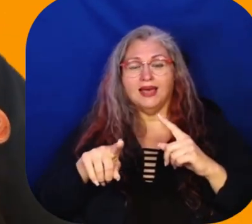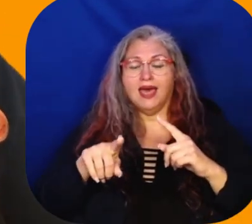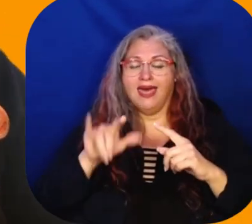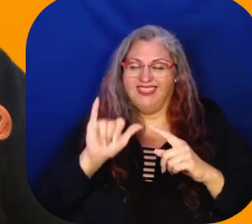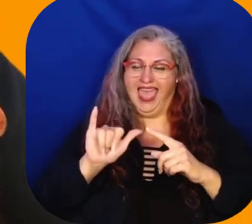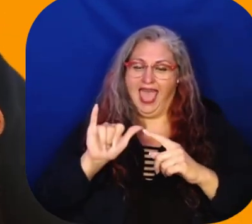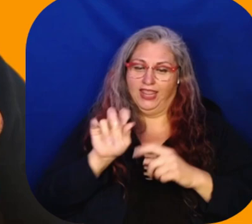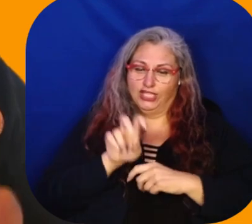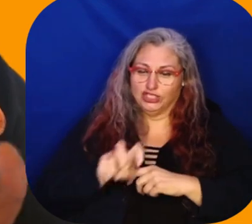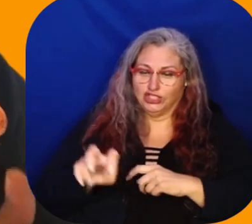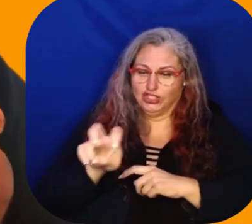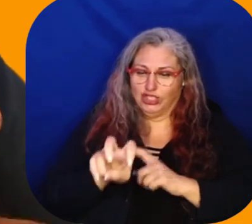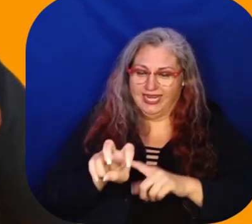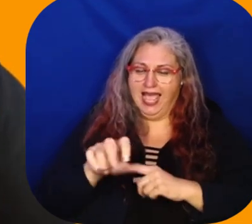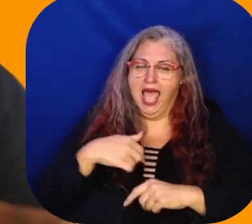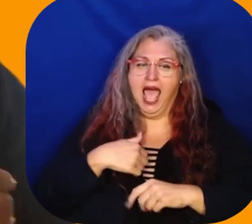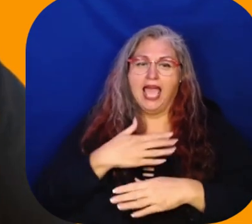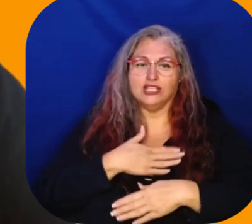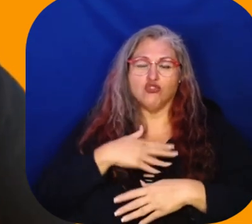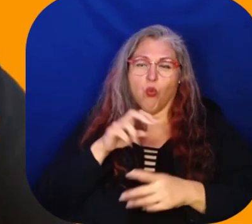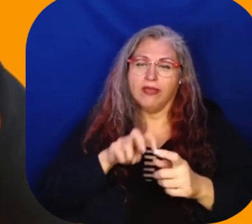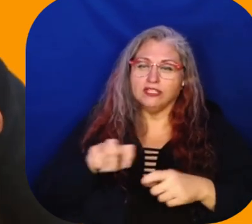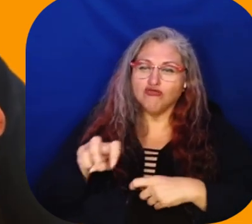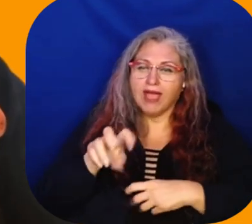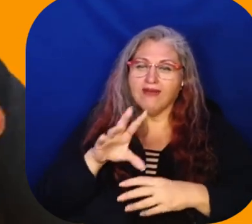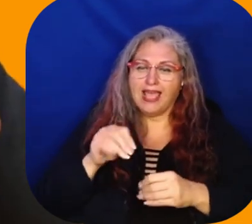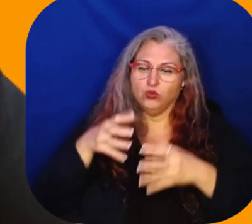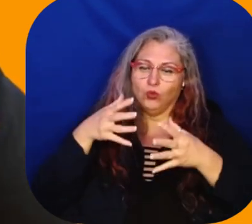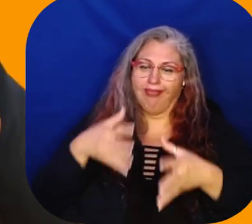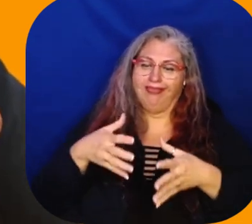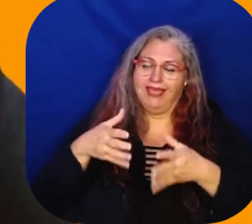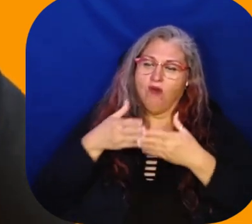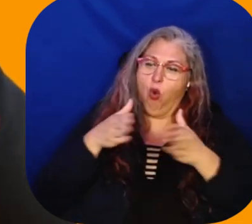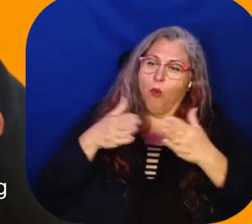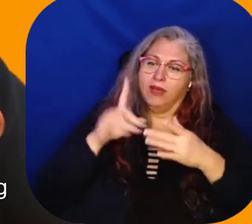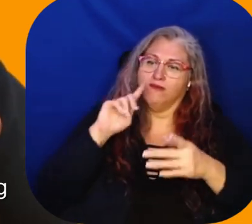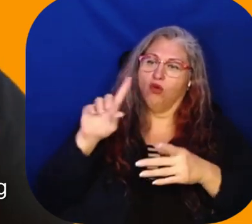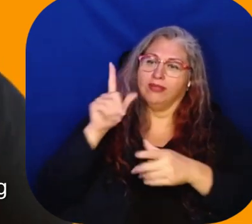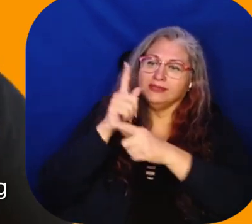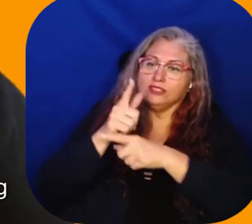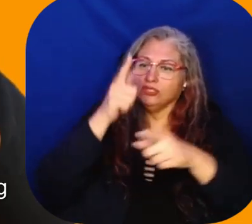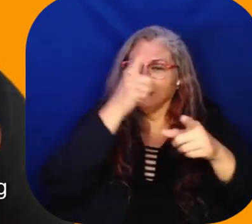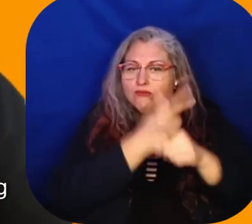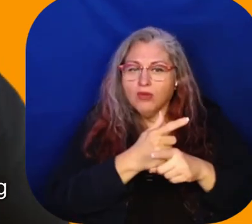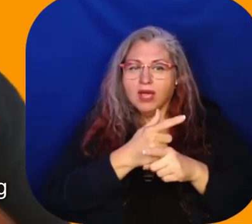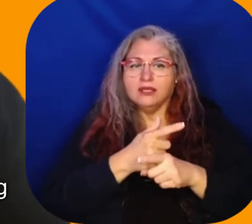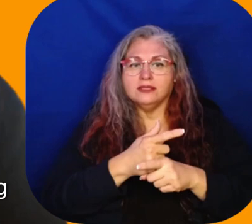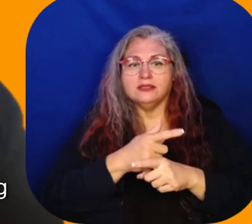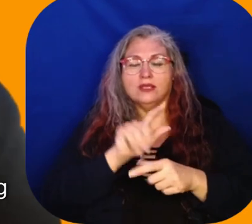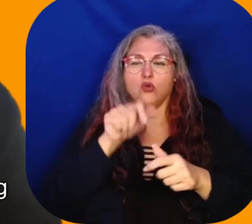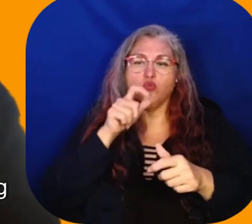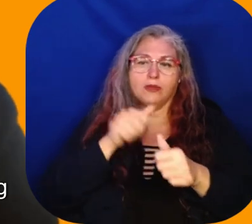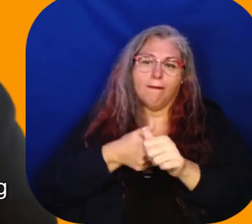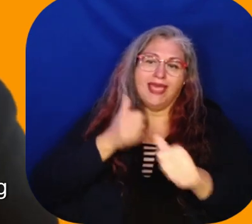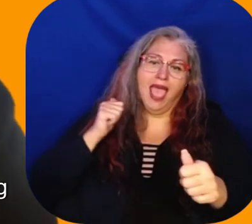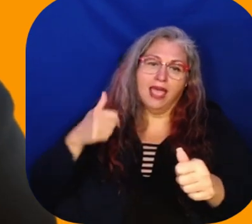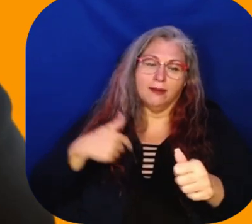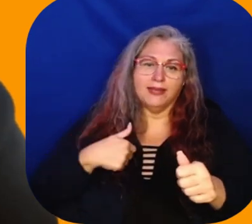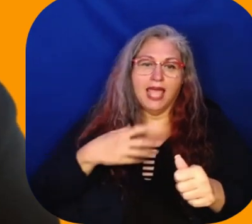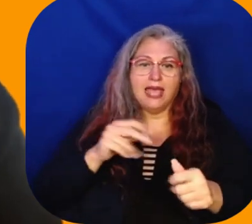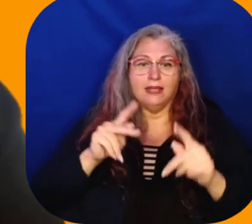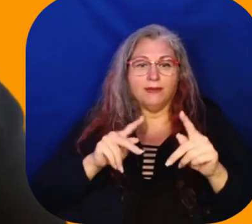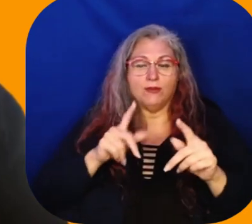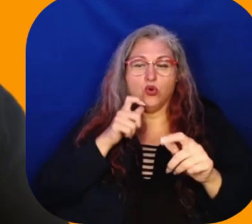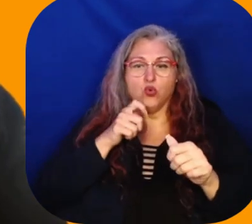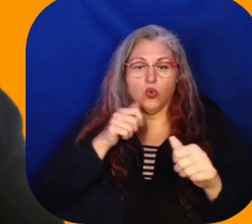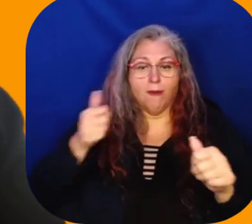I like the travel of it. And I like leaving a trail for the sisters and the brothers behind me. And the folks behind me, I like leaving the